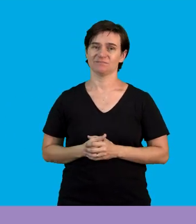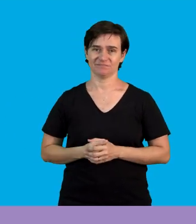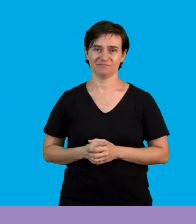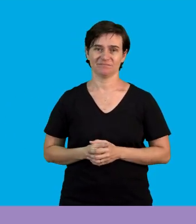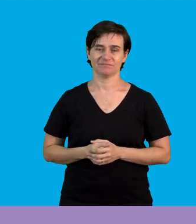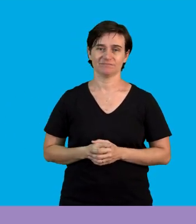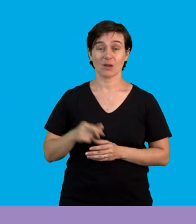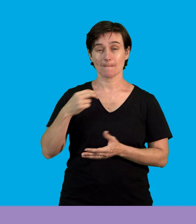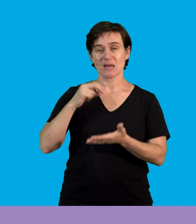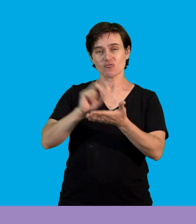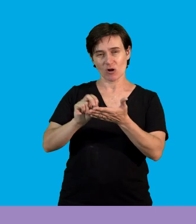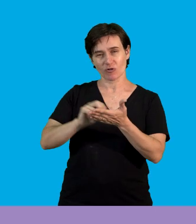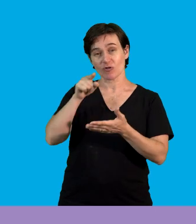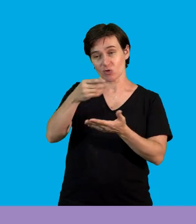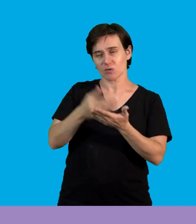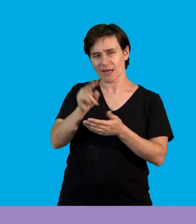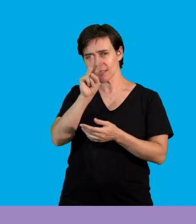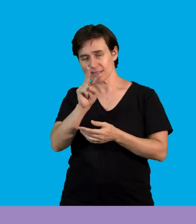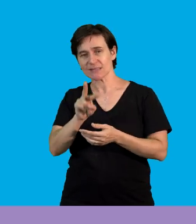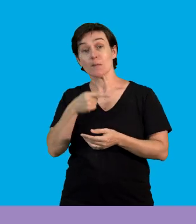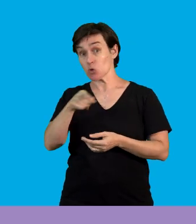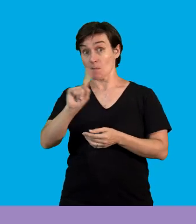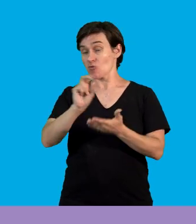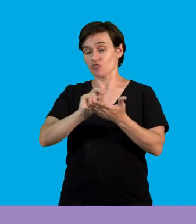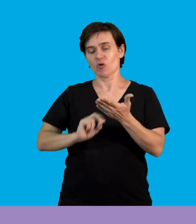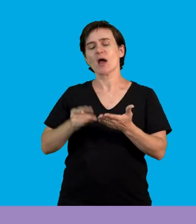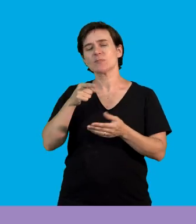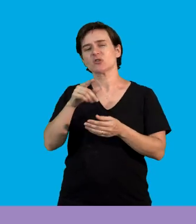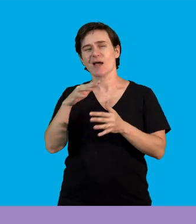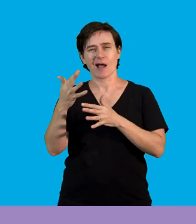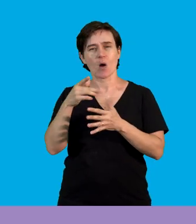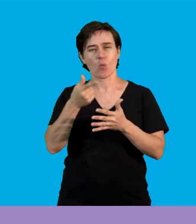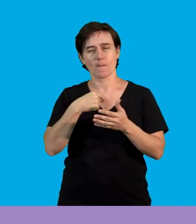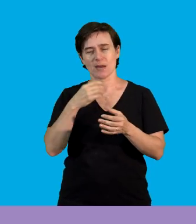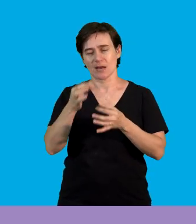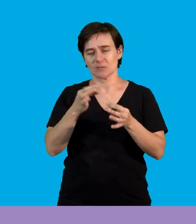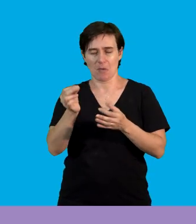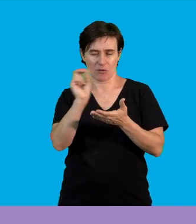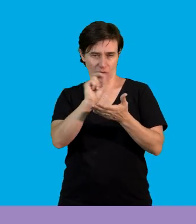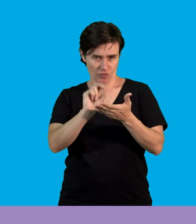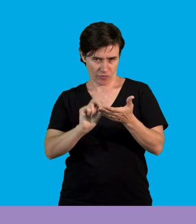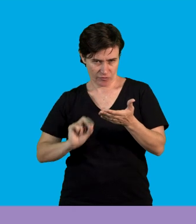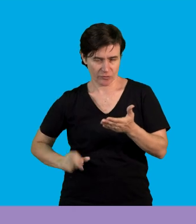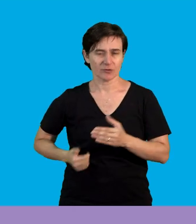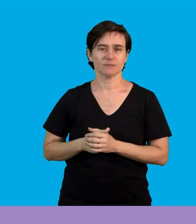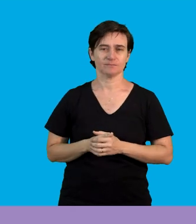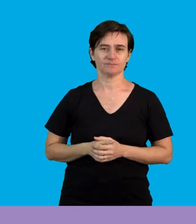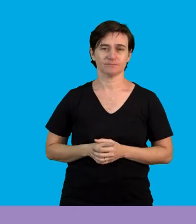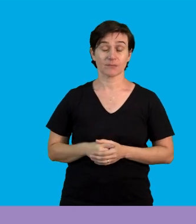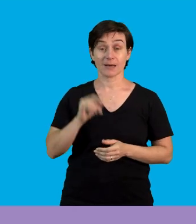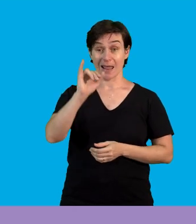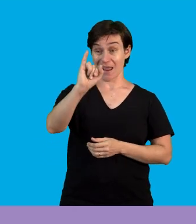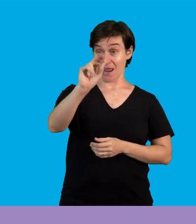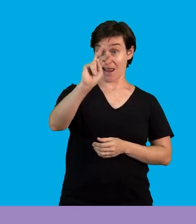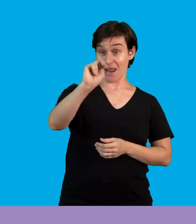equals to 5. I'm writing this so that you are able to see it, where does it come from, and you are able to understand the workout